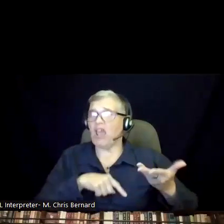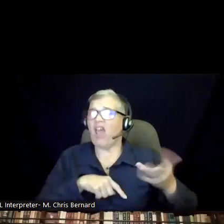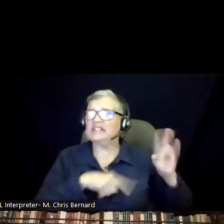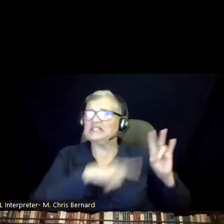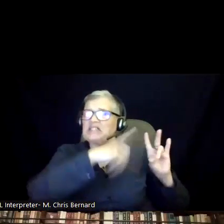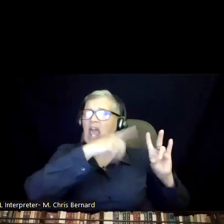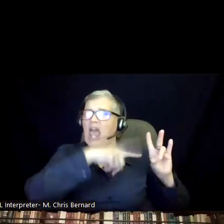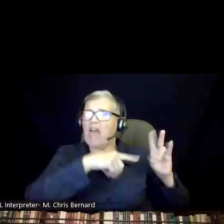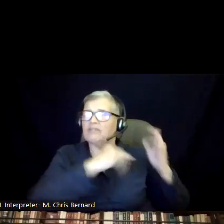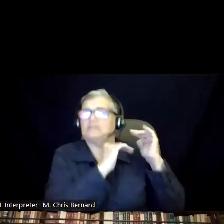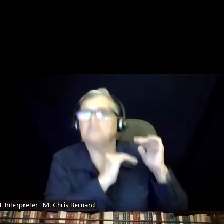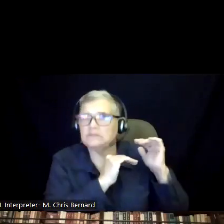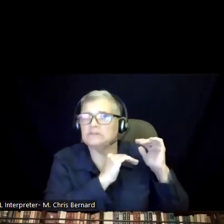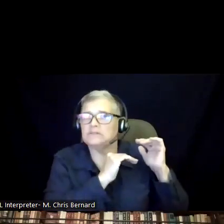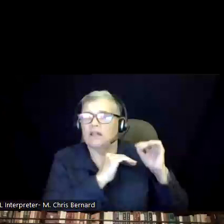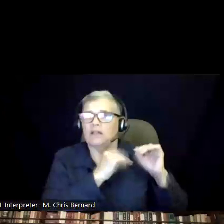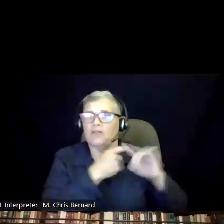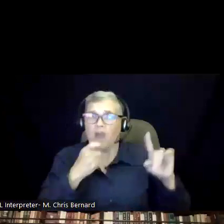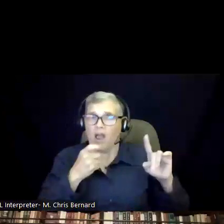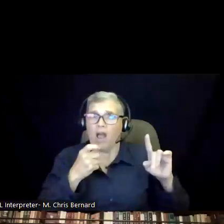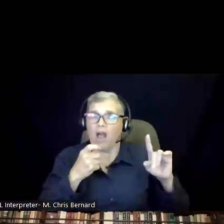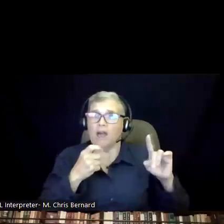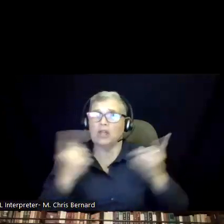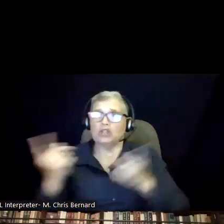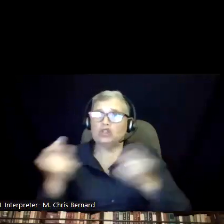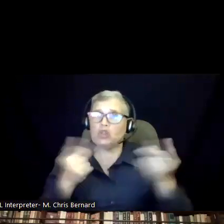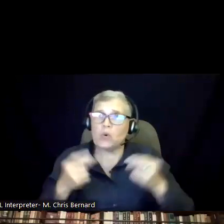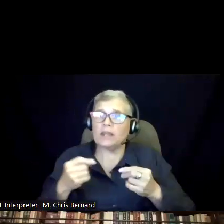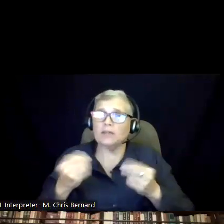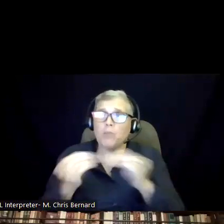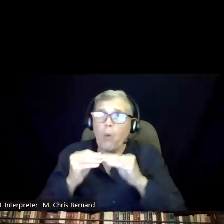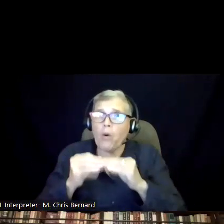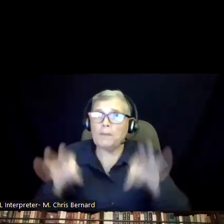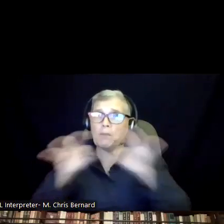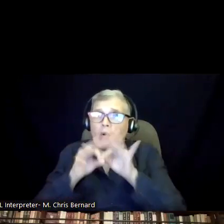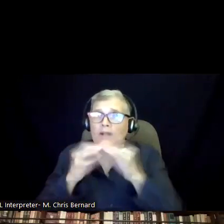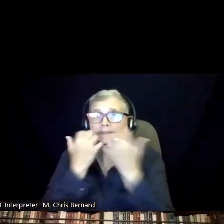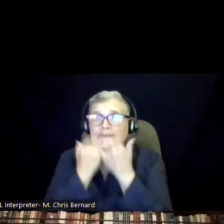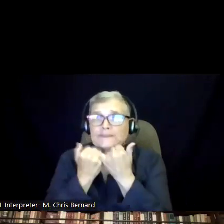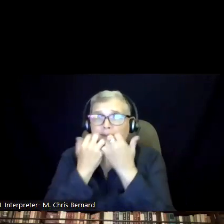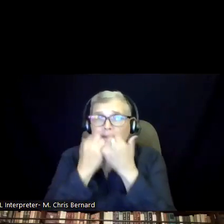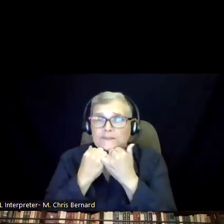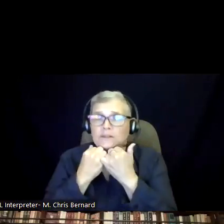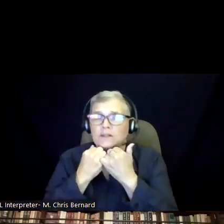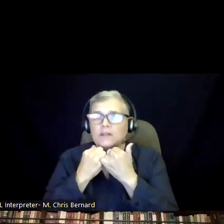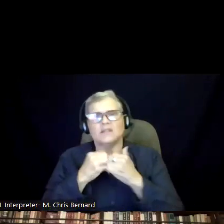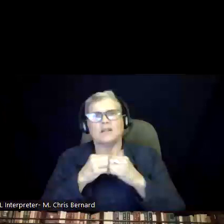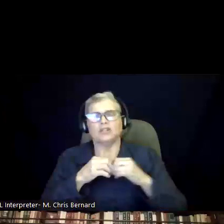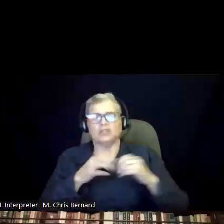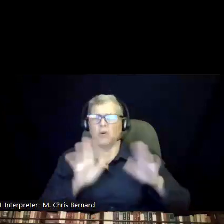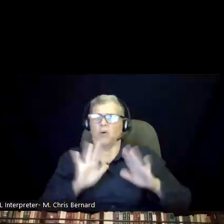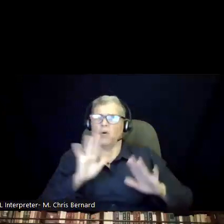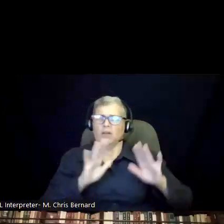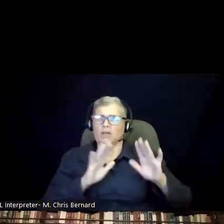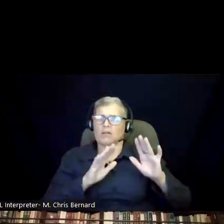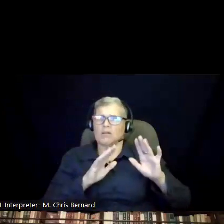in certain ways from doing necessary conservation work, it forces me at least to look at species